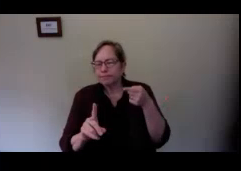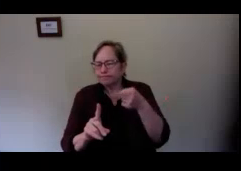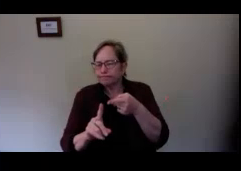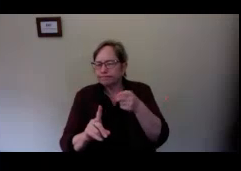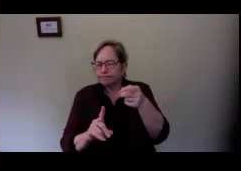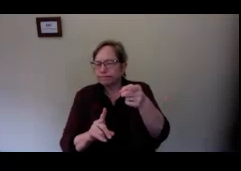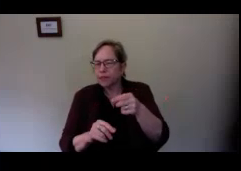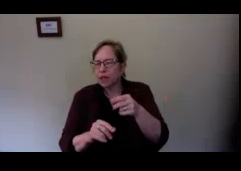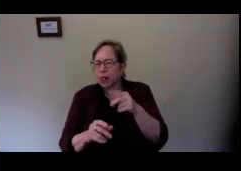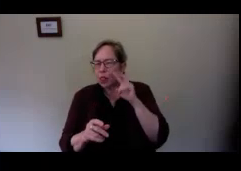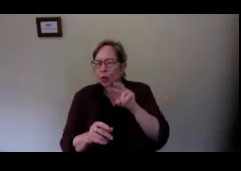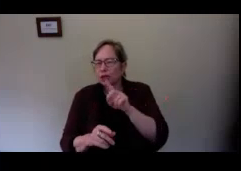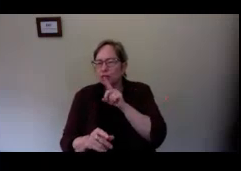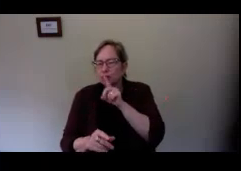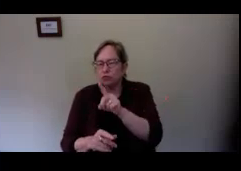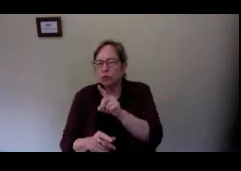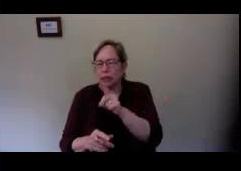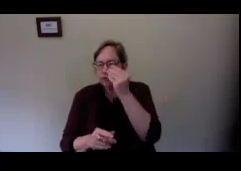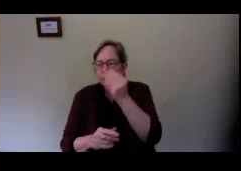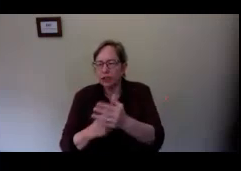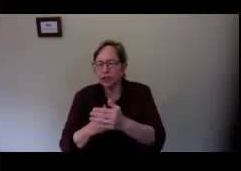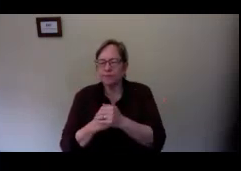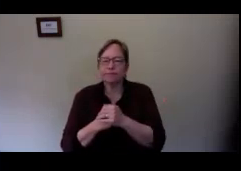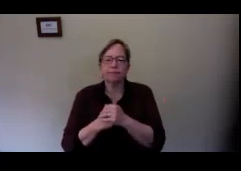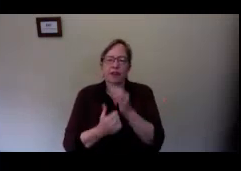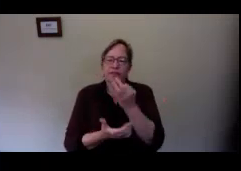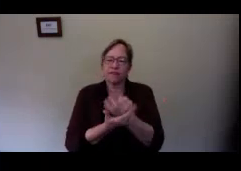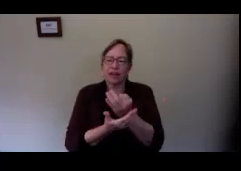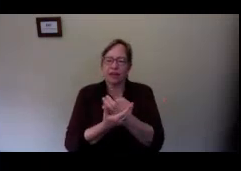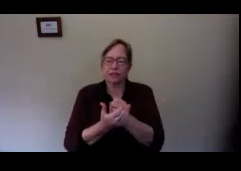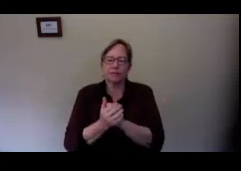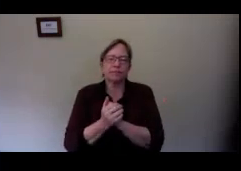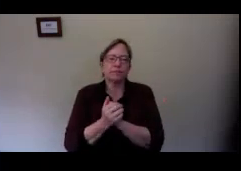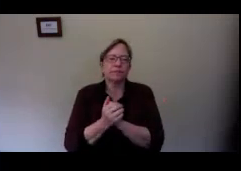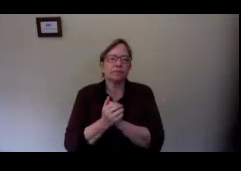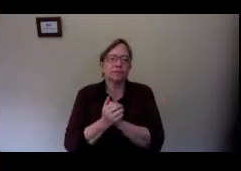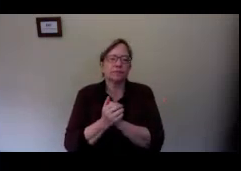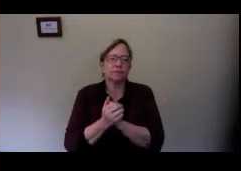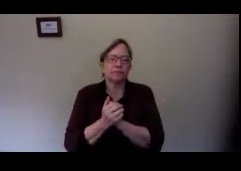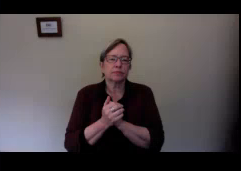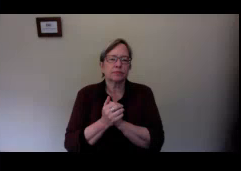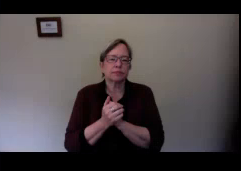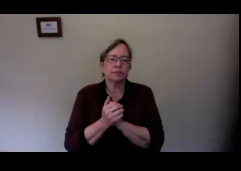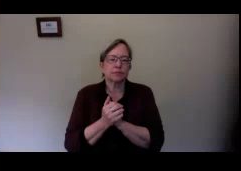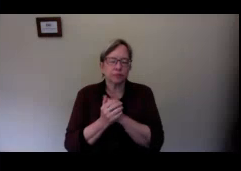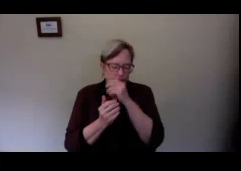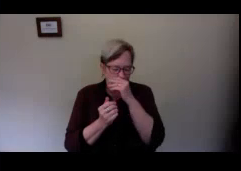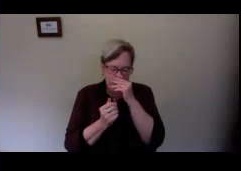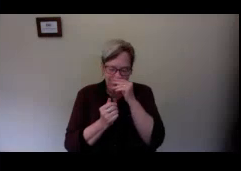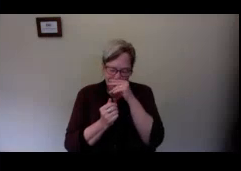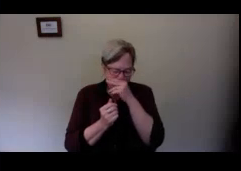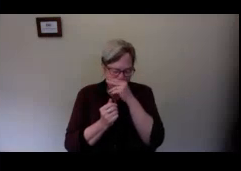that we have some facts on what hoarding disorder actually is.